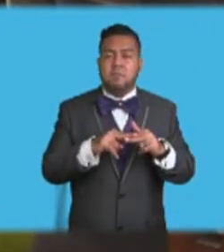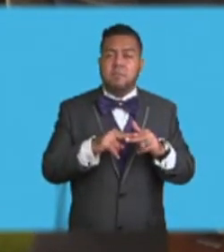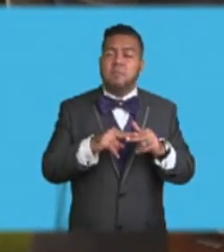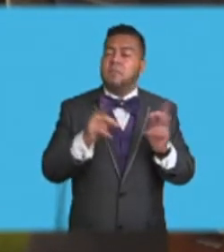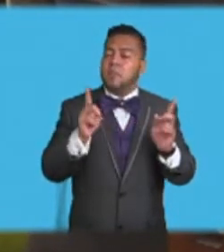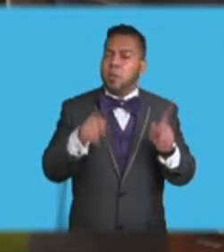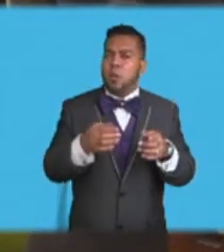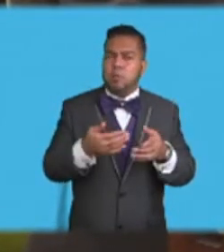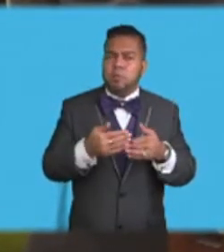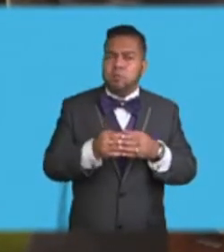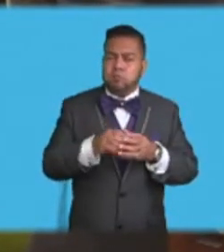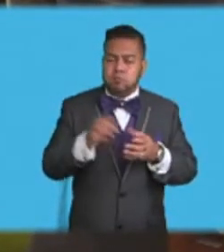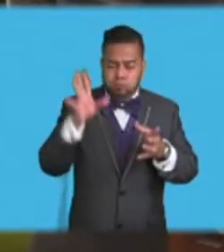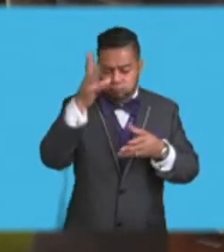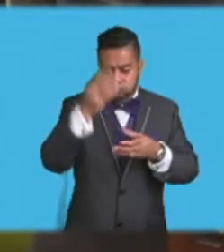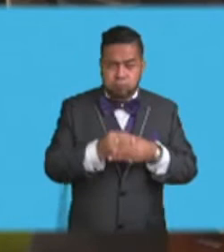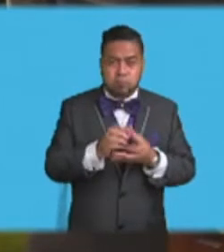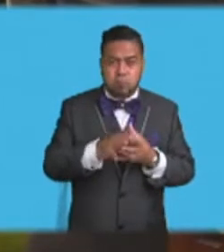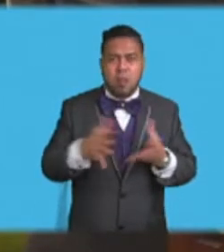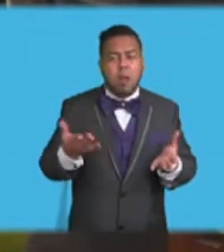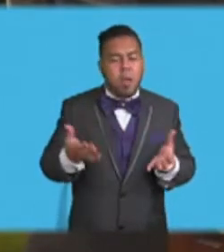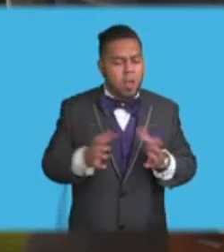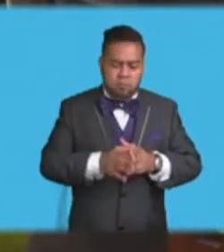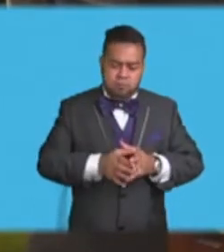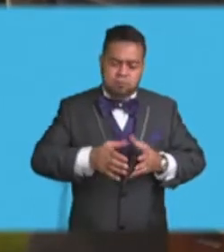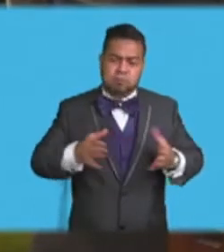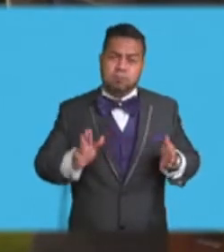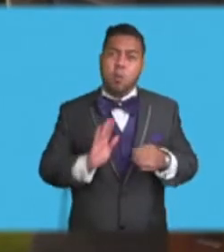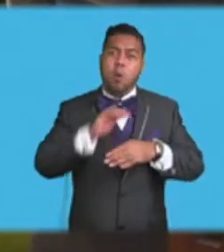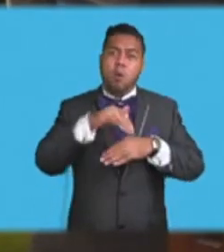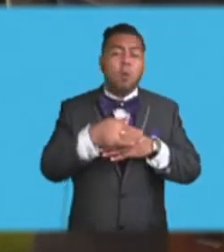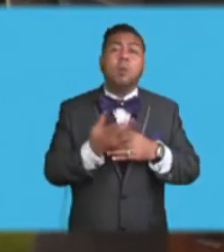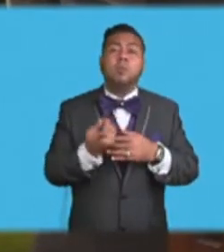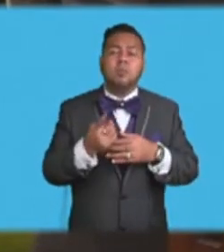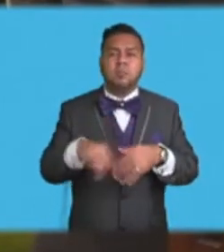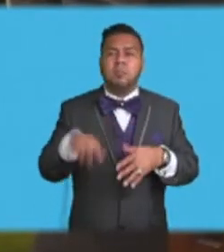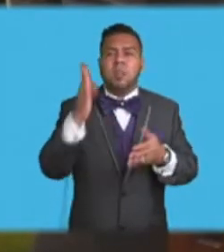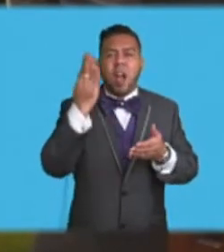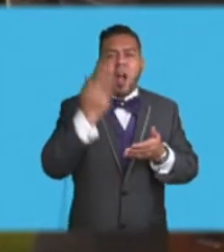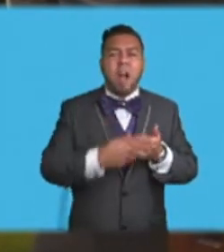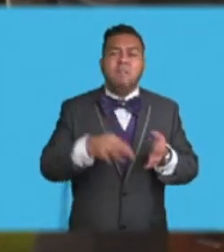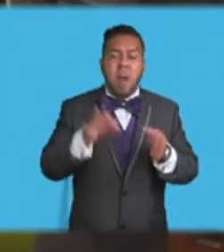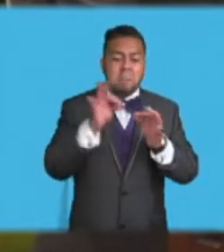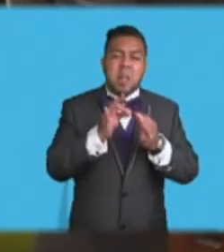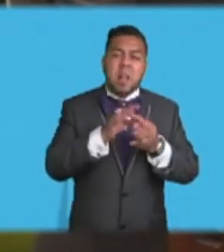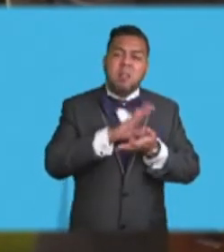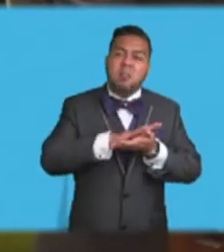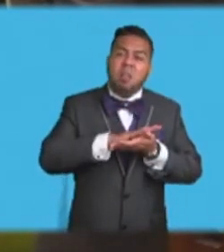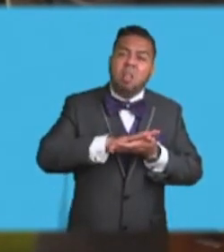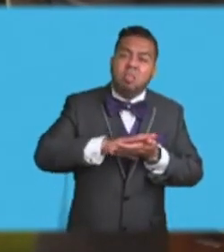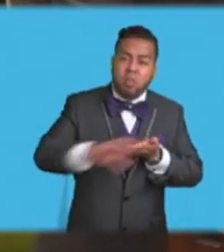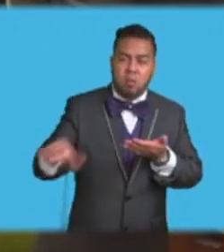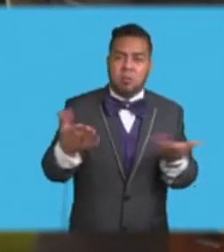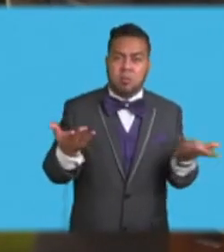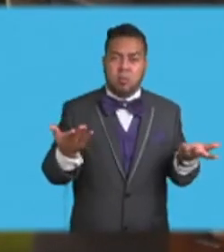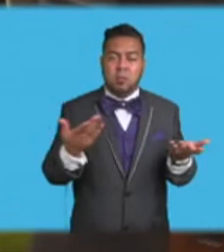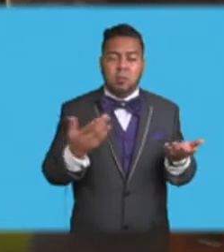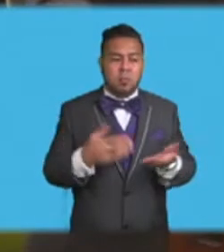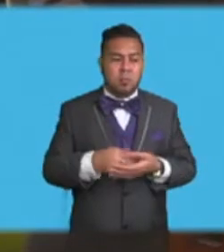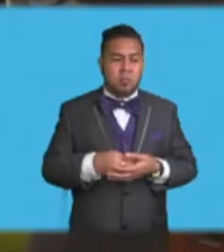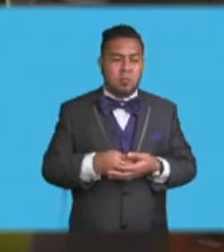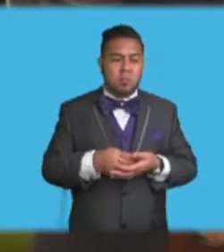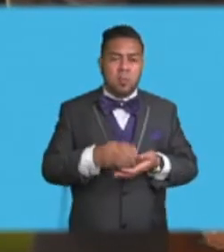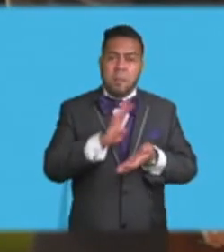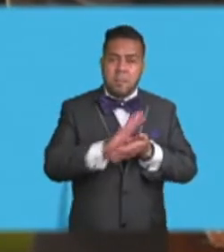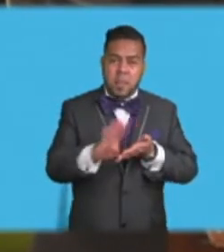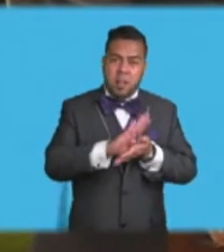has exceeded $500 million. Yes, exceeded $500 million, Madam Speaker. The initial bonds have matured, but both the